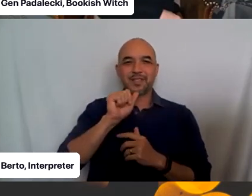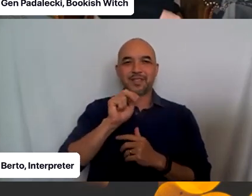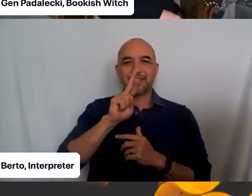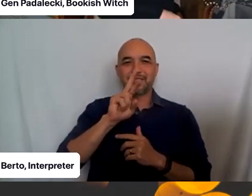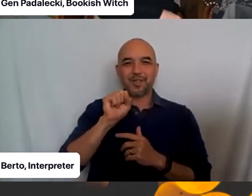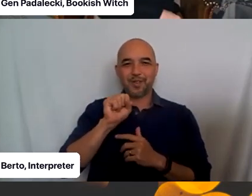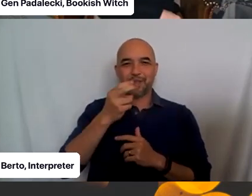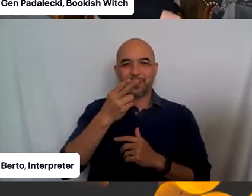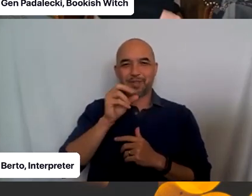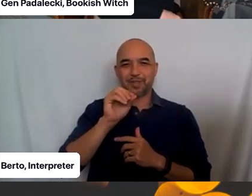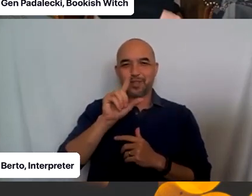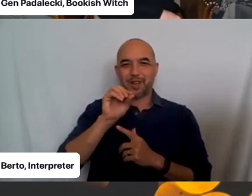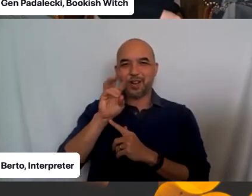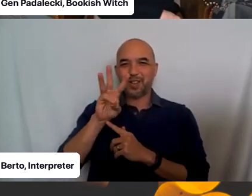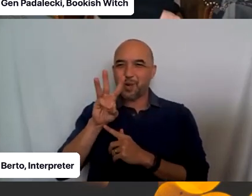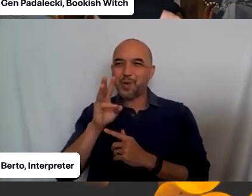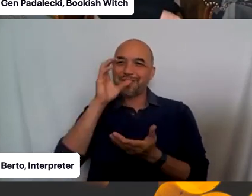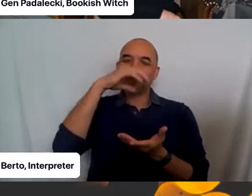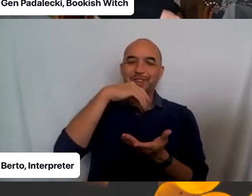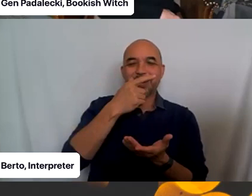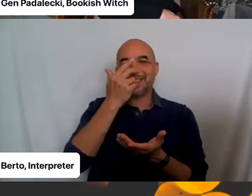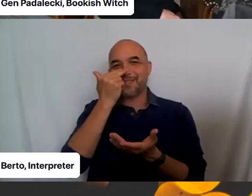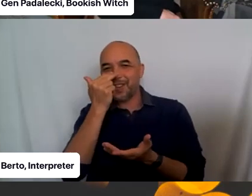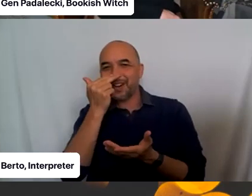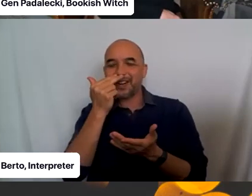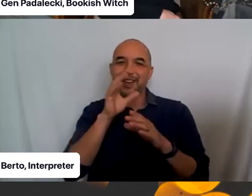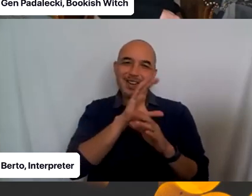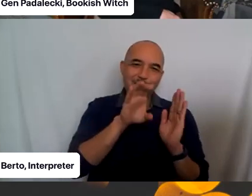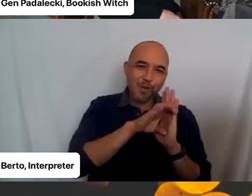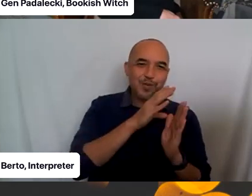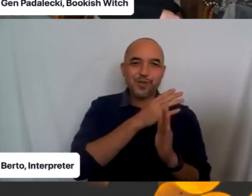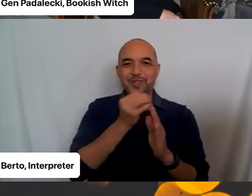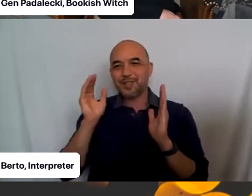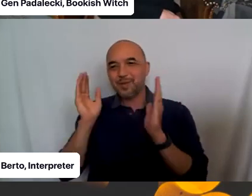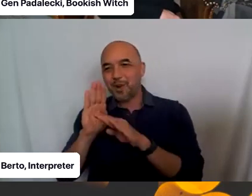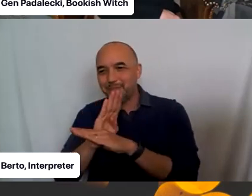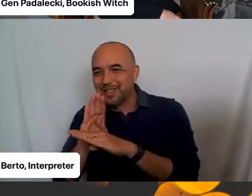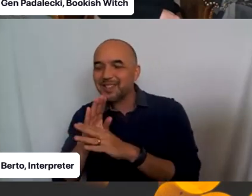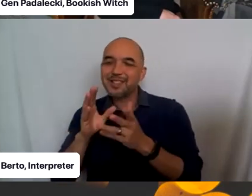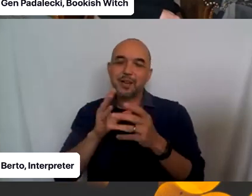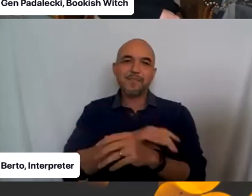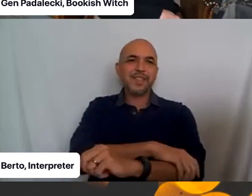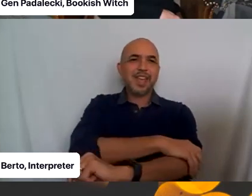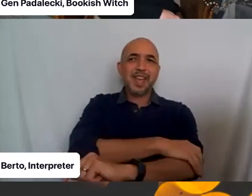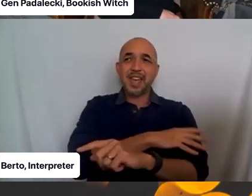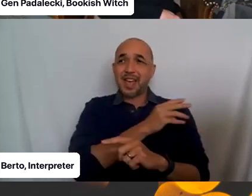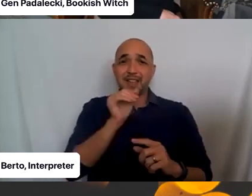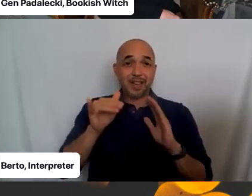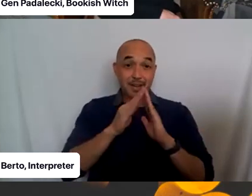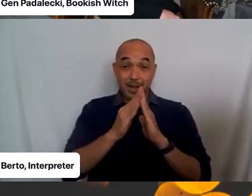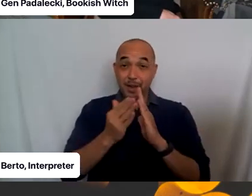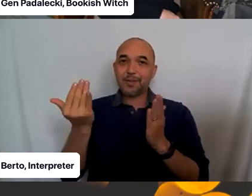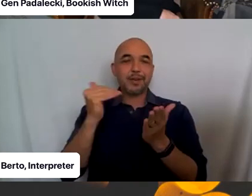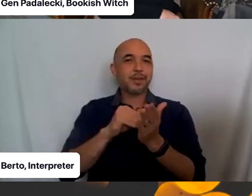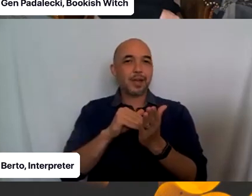kind of different characters and the small businesses. And I mean, realistically, so much of the town is based on, again, where